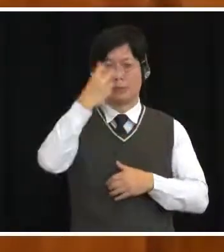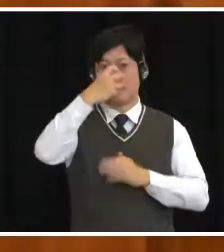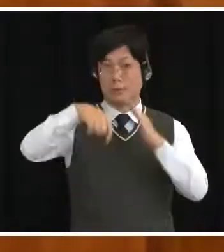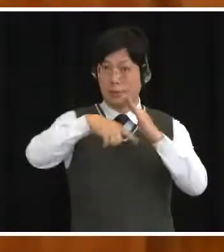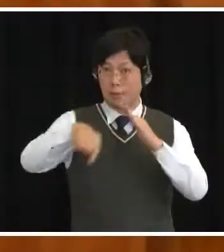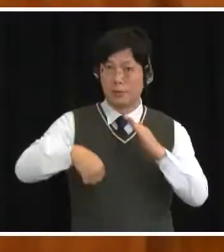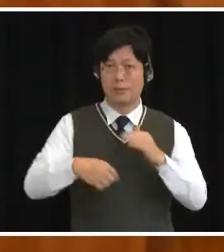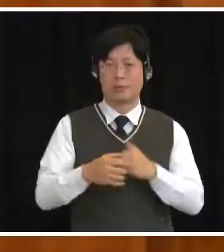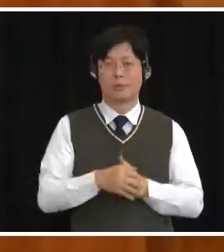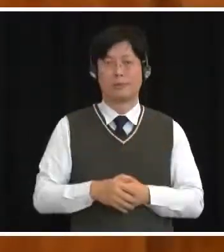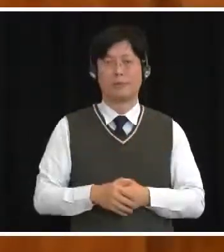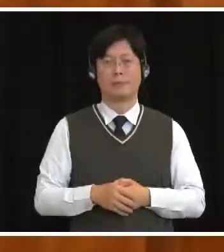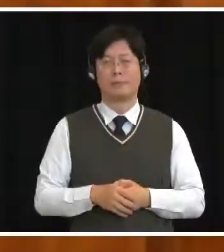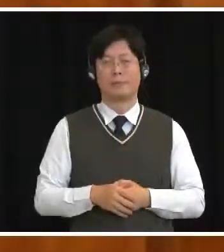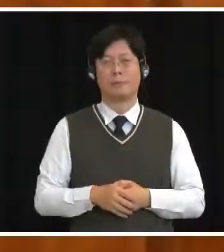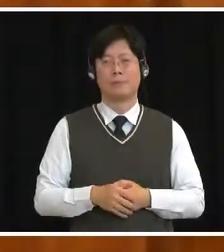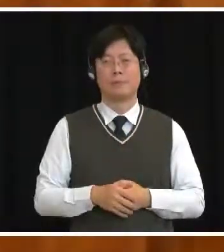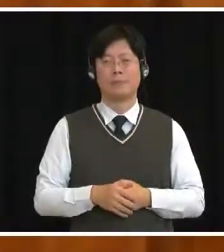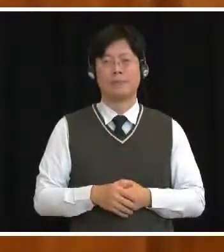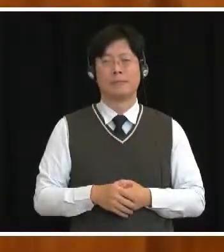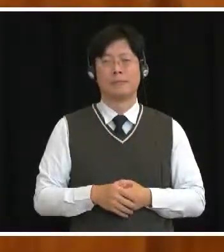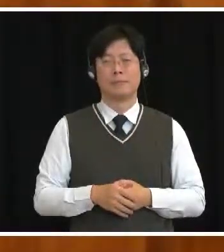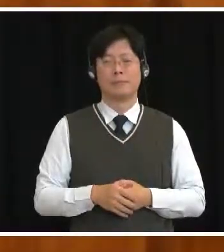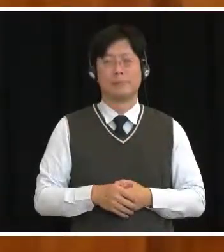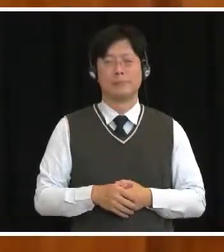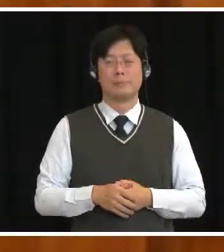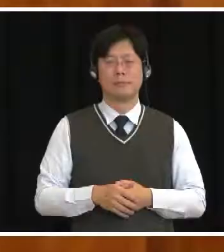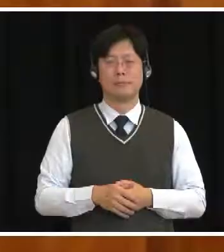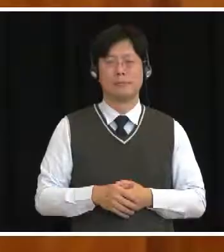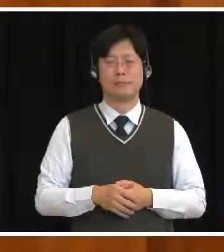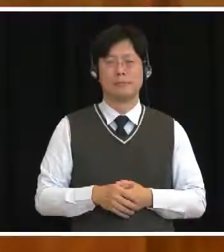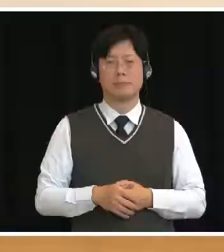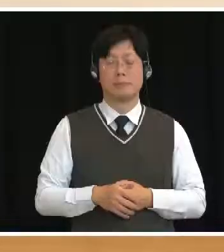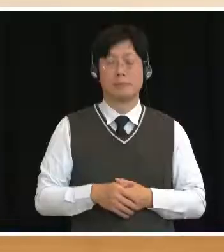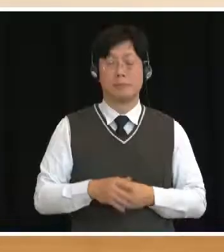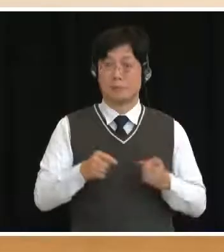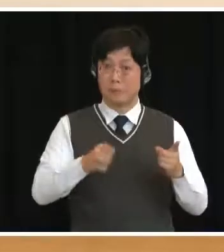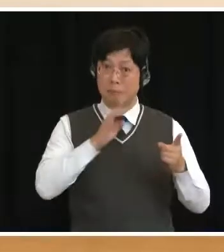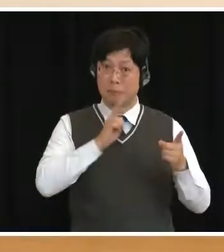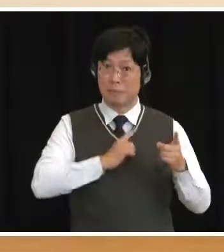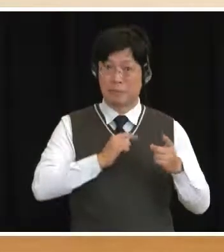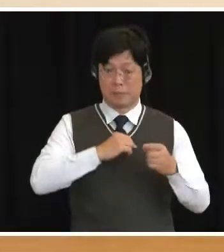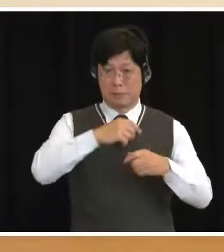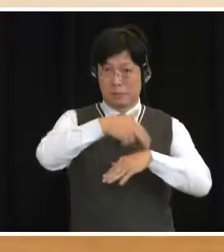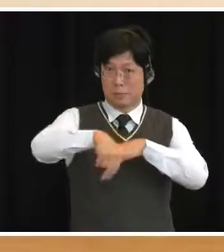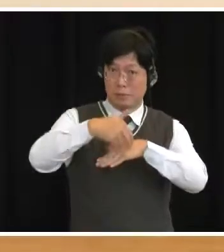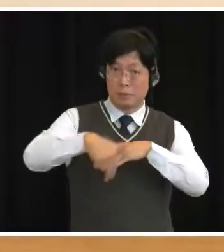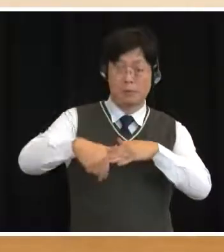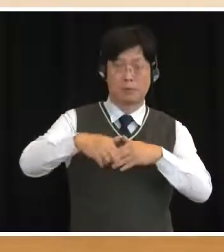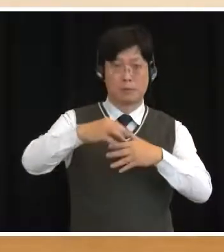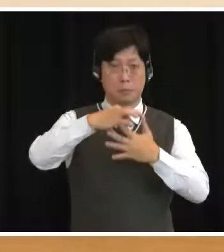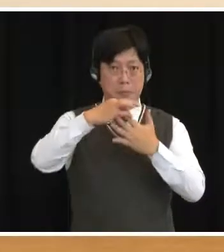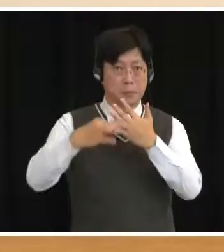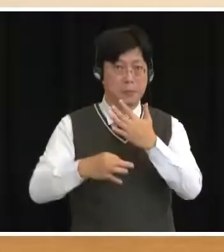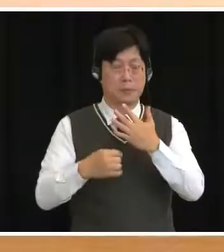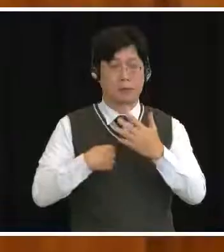So we have control yuan, which is equal to an ombudsman institution.